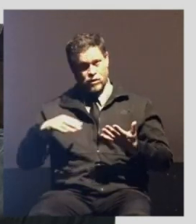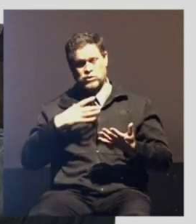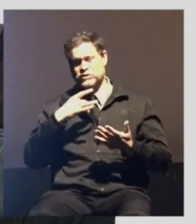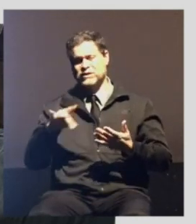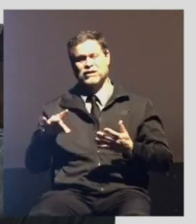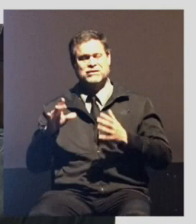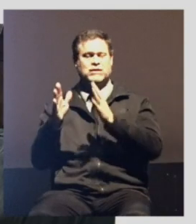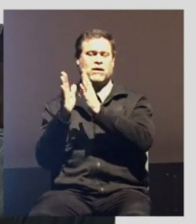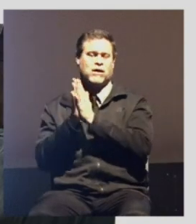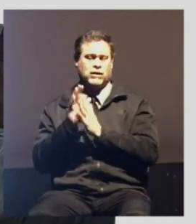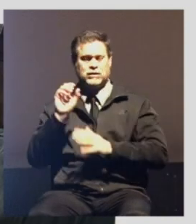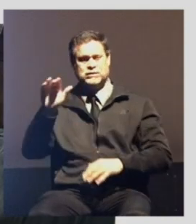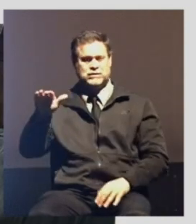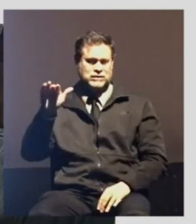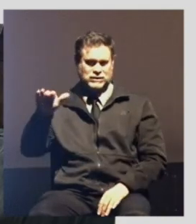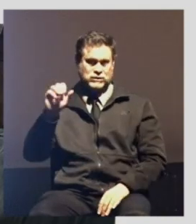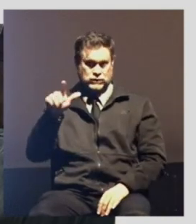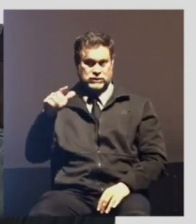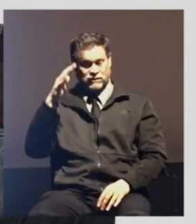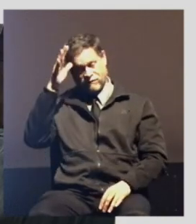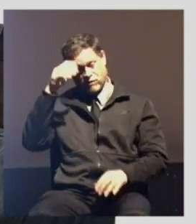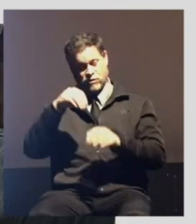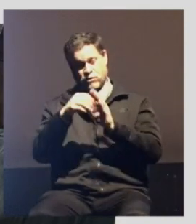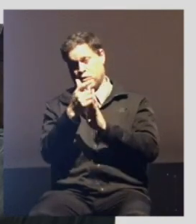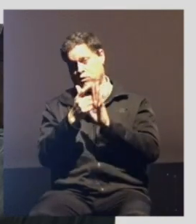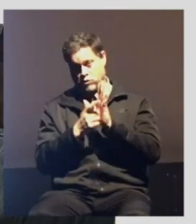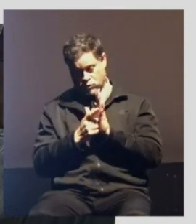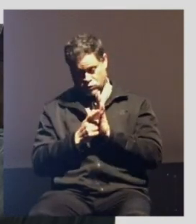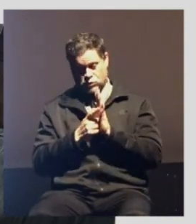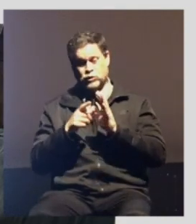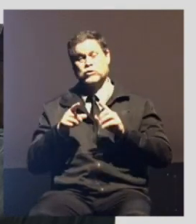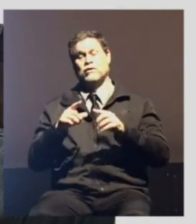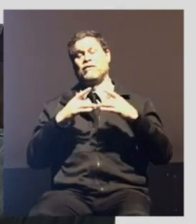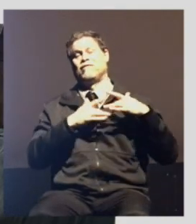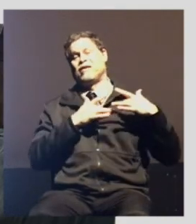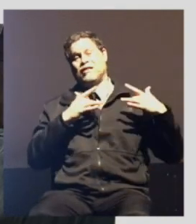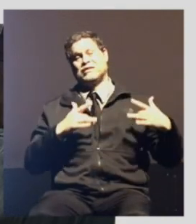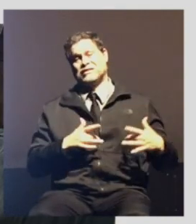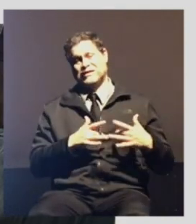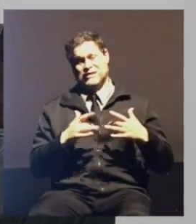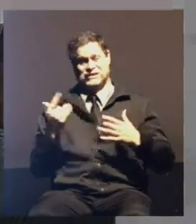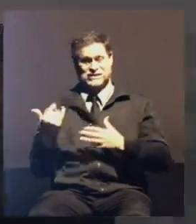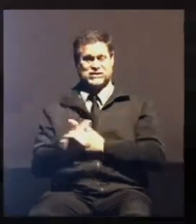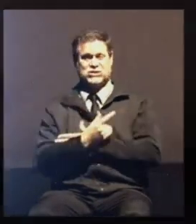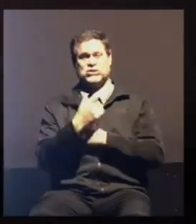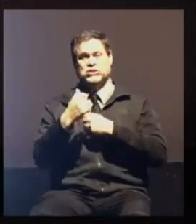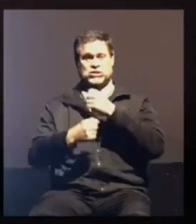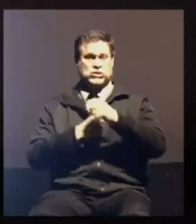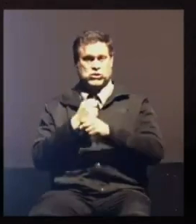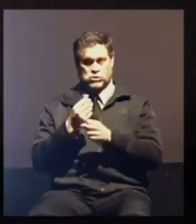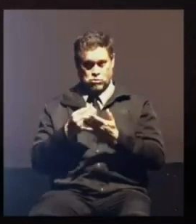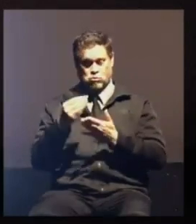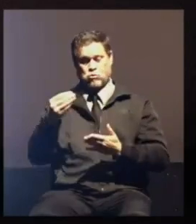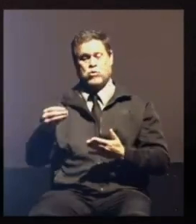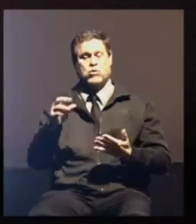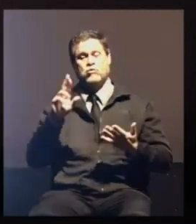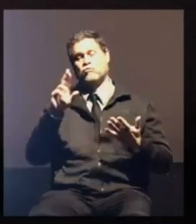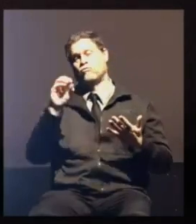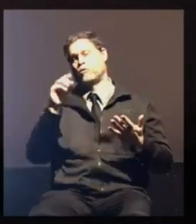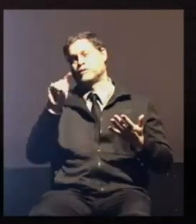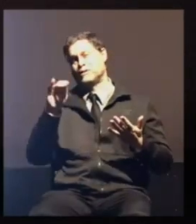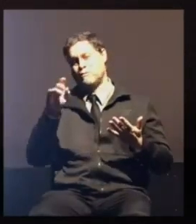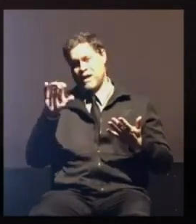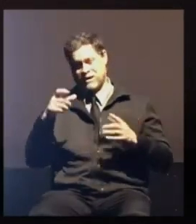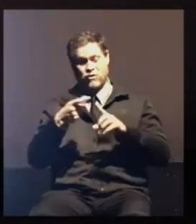like to ask all the time. And so my father-in-law, on Valentine's Day this year, bought her a Roti-matic all the way from